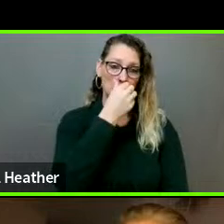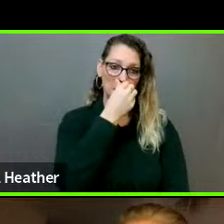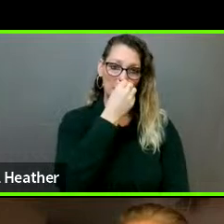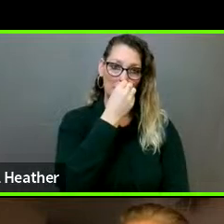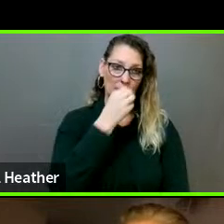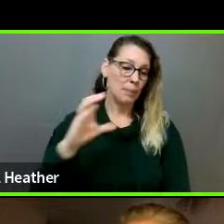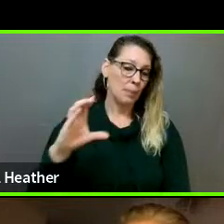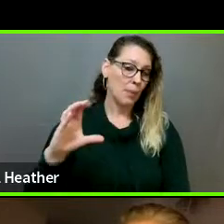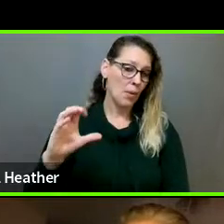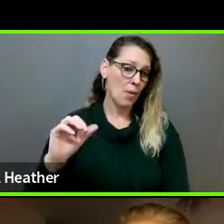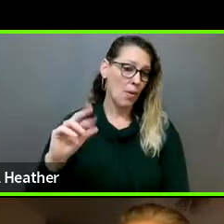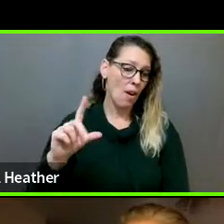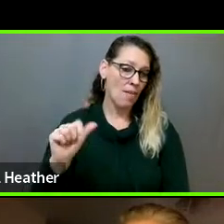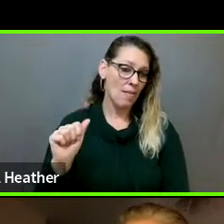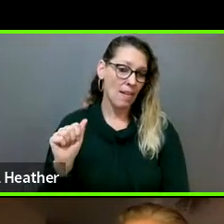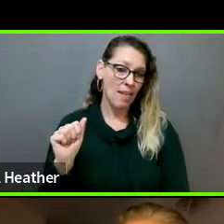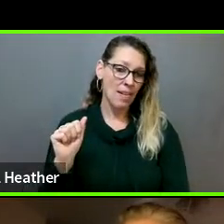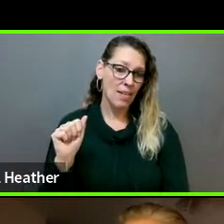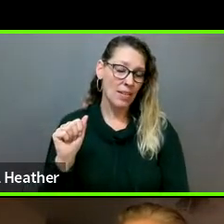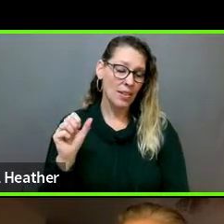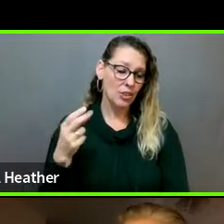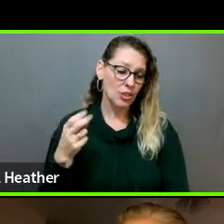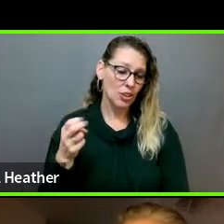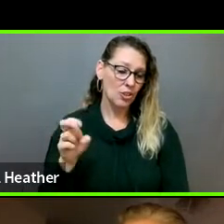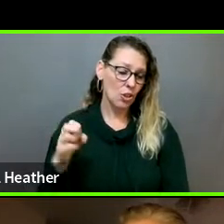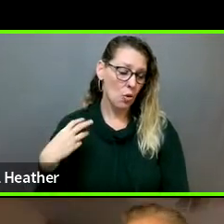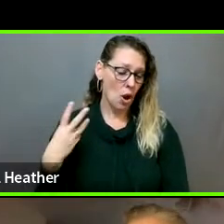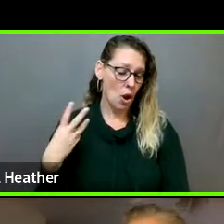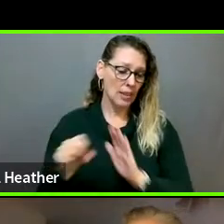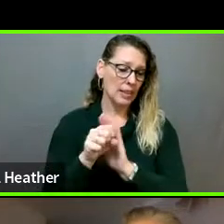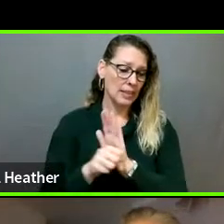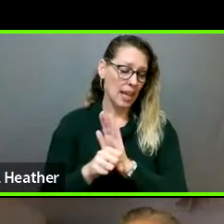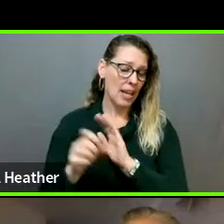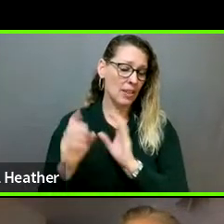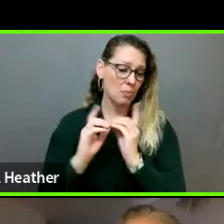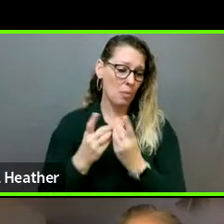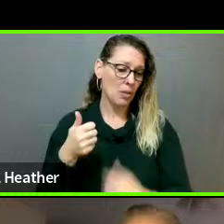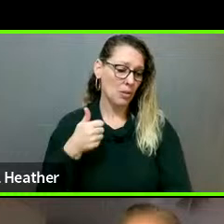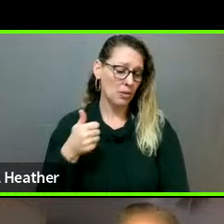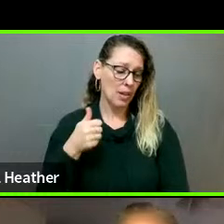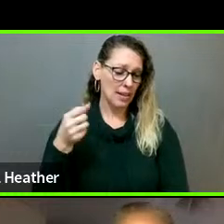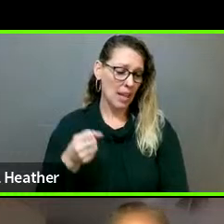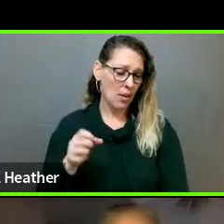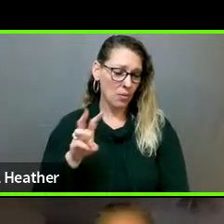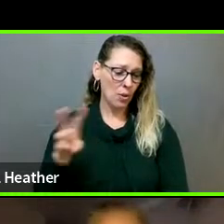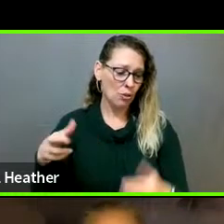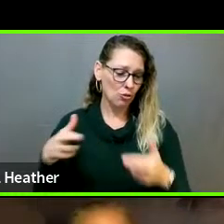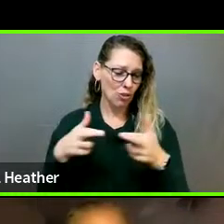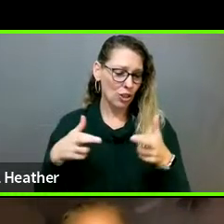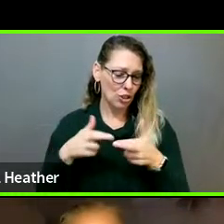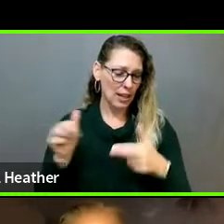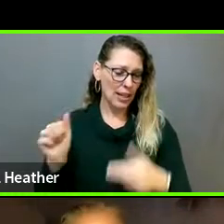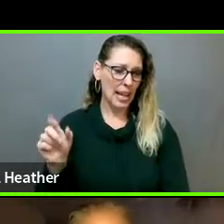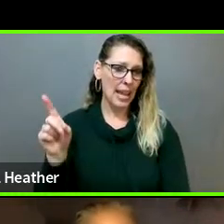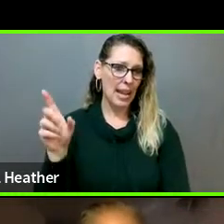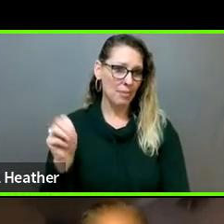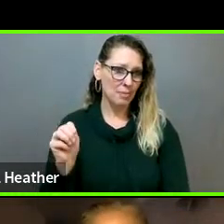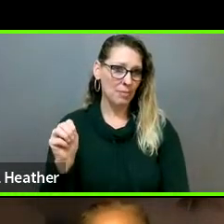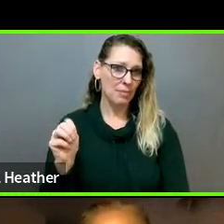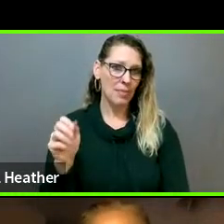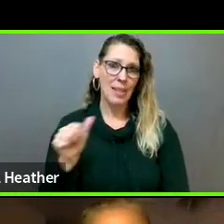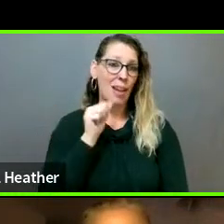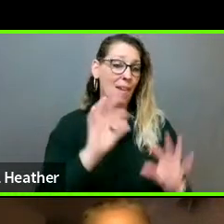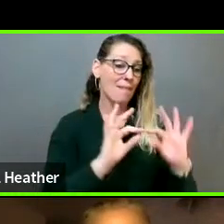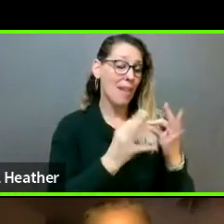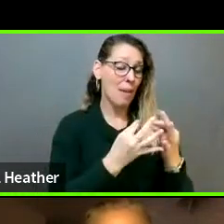Carly Francis, she, her pronouns, Washington State Department of Transportation and the Southwest Region Administrator. And it's not family related, but I'm